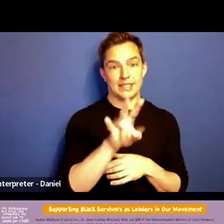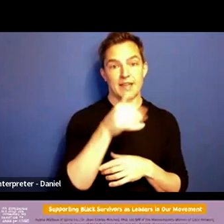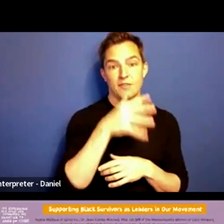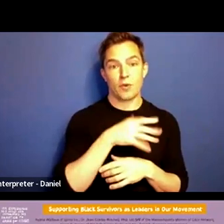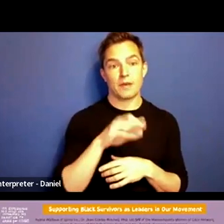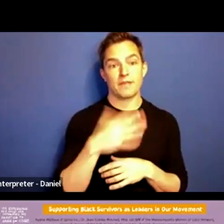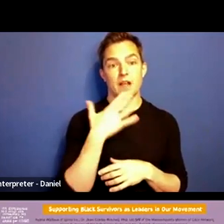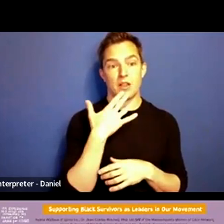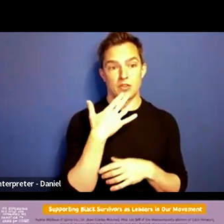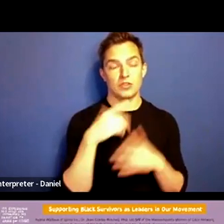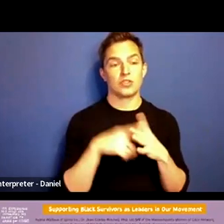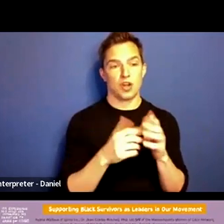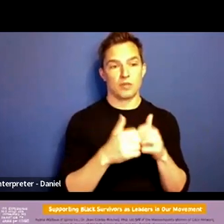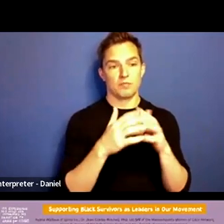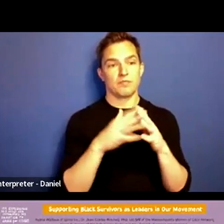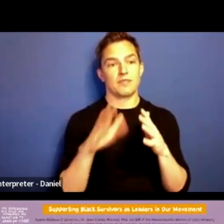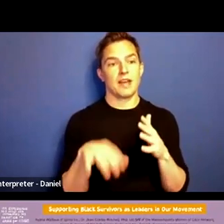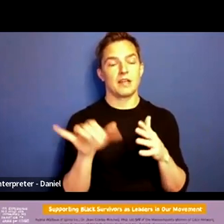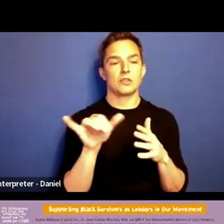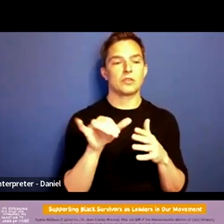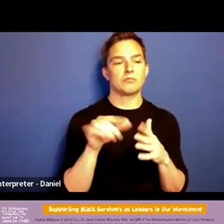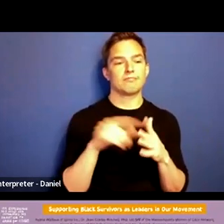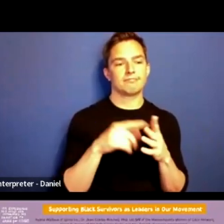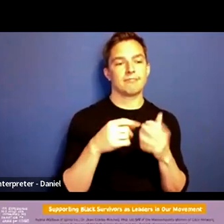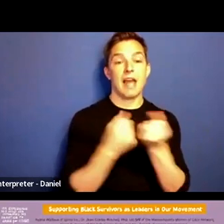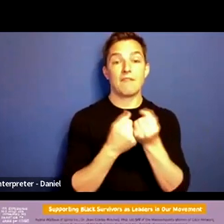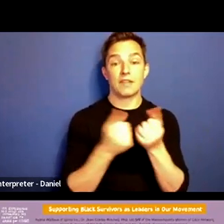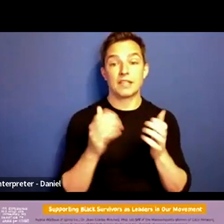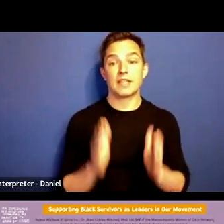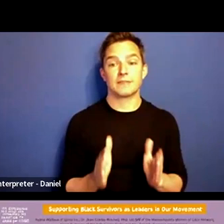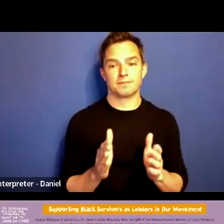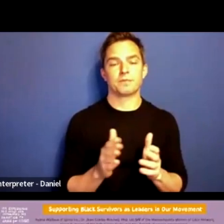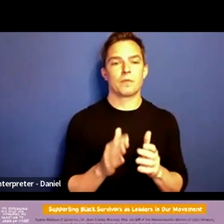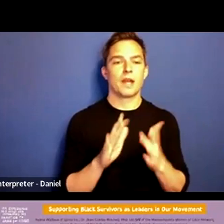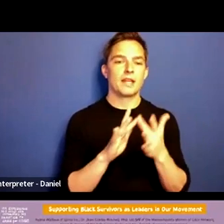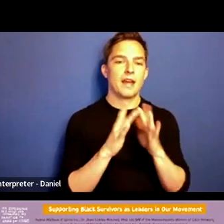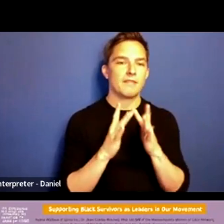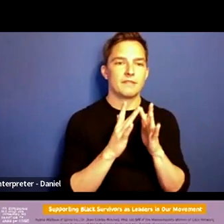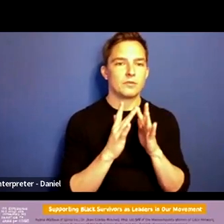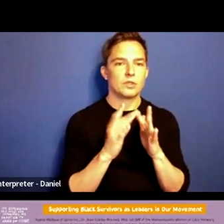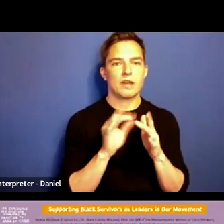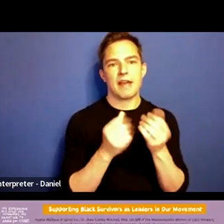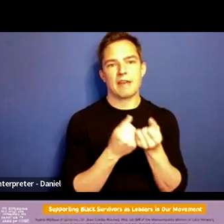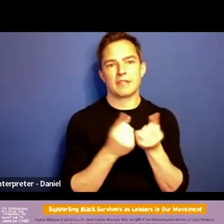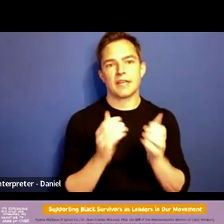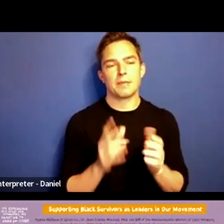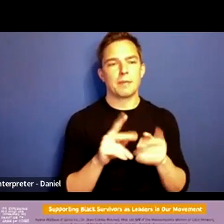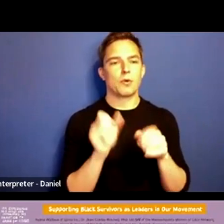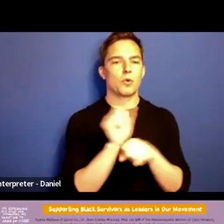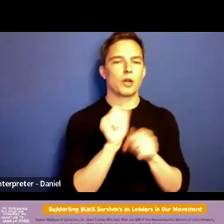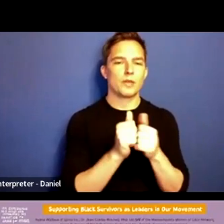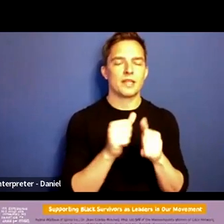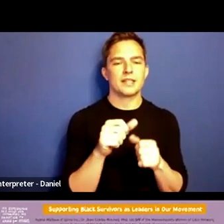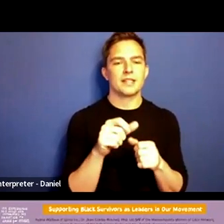color, and begin this work to help advocates. So we had a network of advocates, people who are working with sexual assault